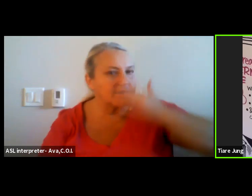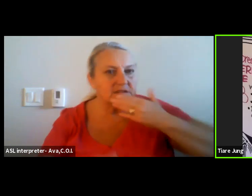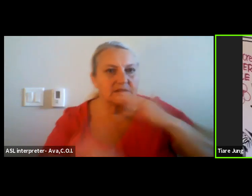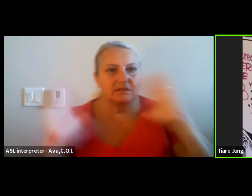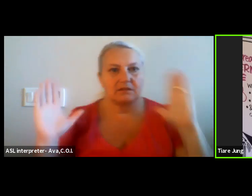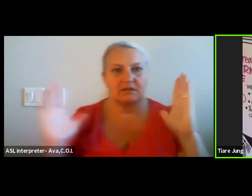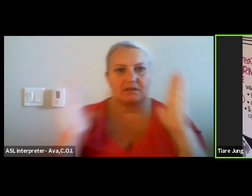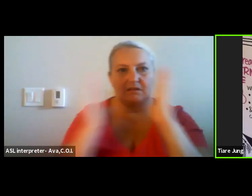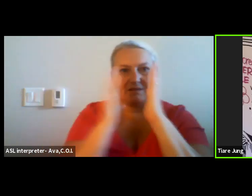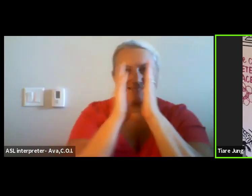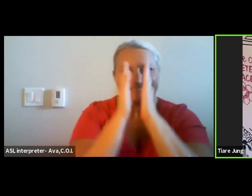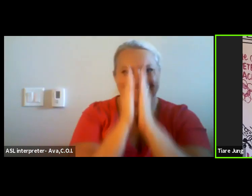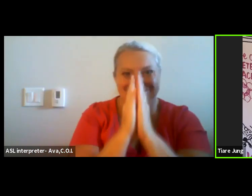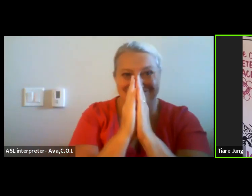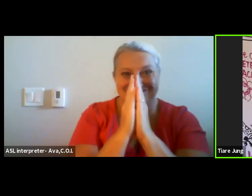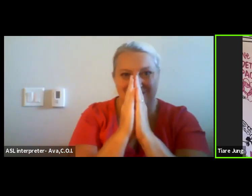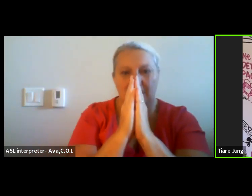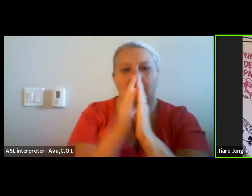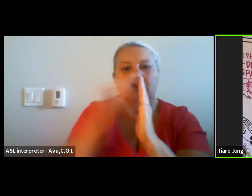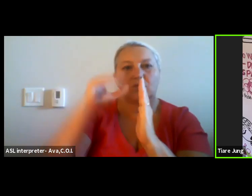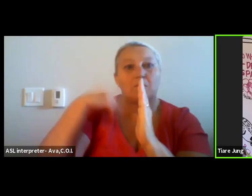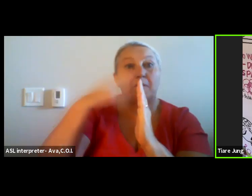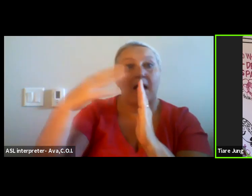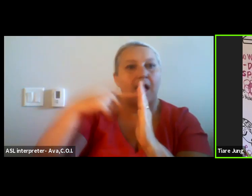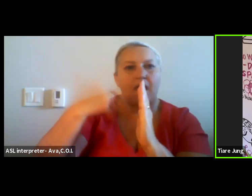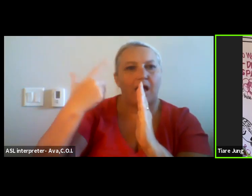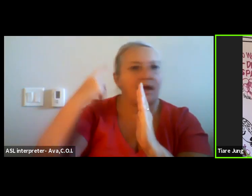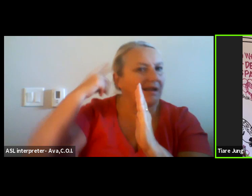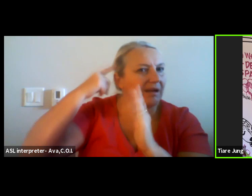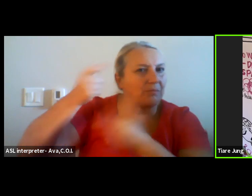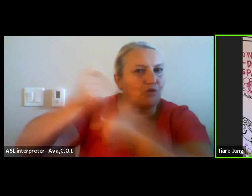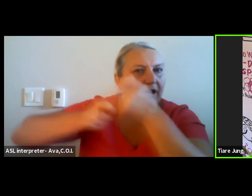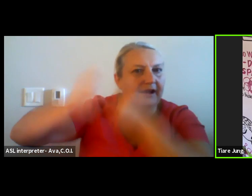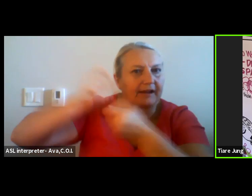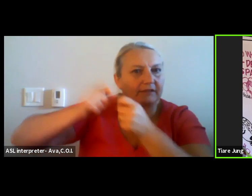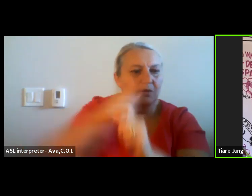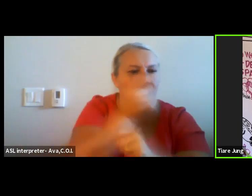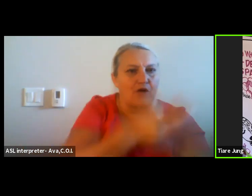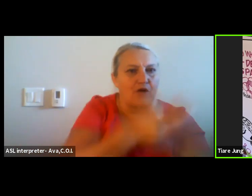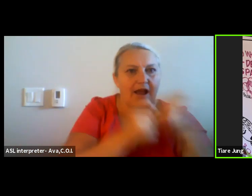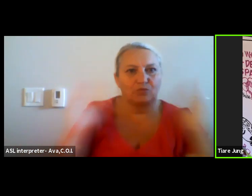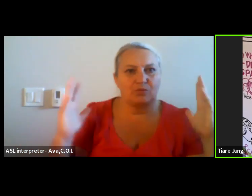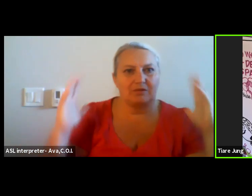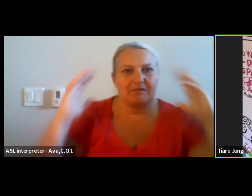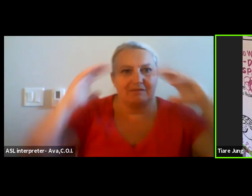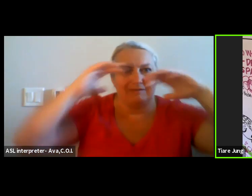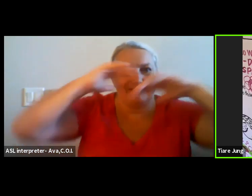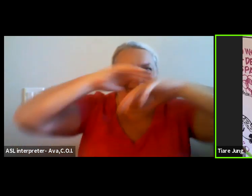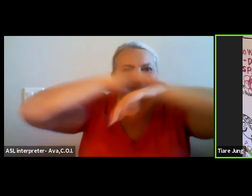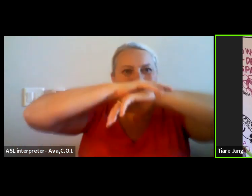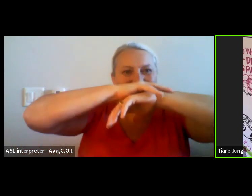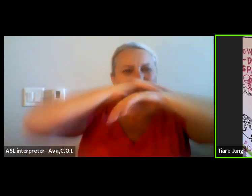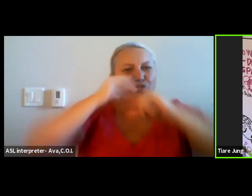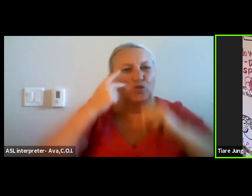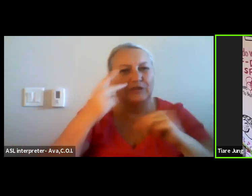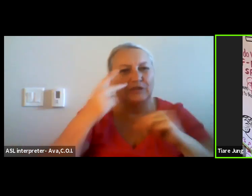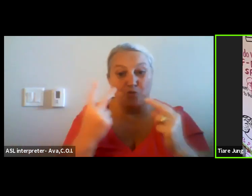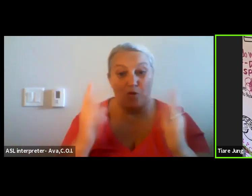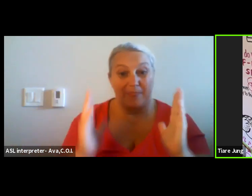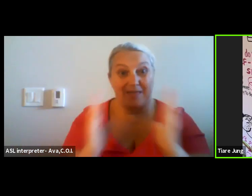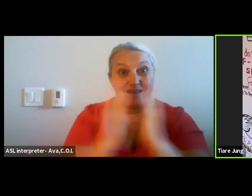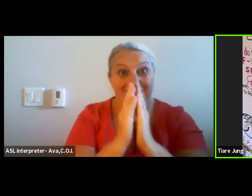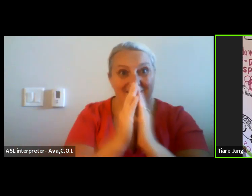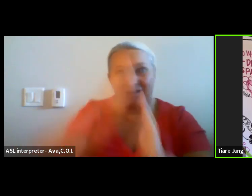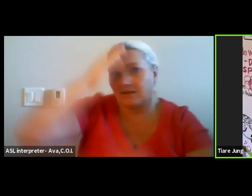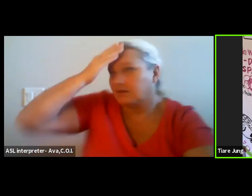show sort of like a kindred spiritness, or people whose identities, who share identities,